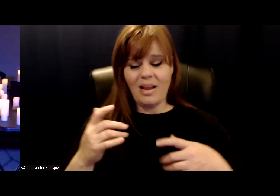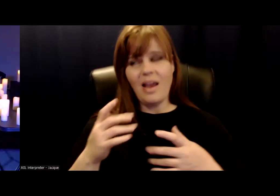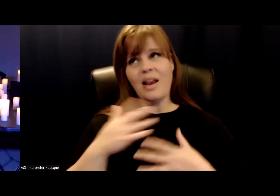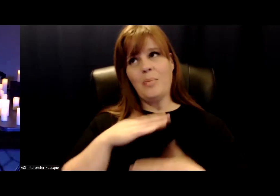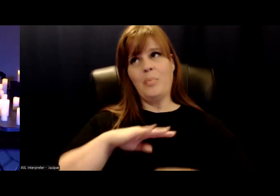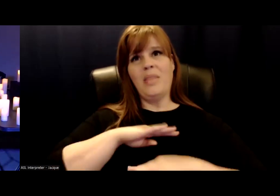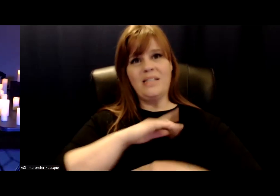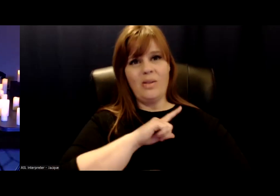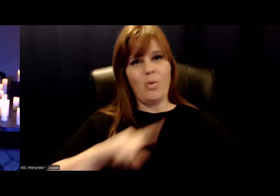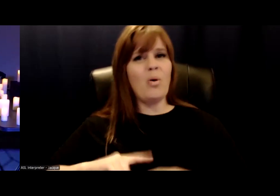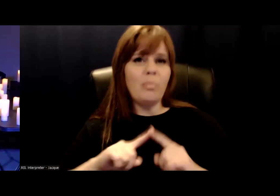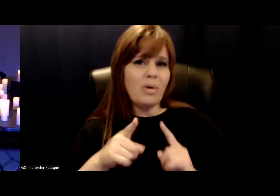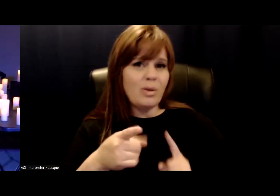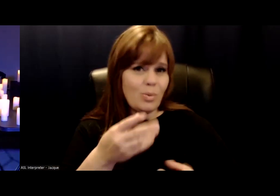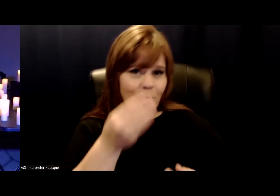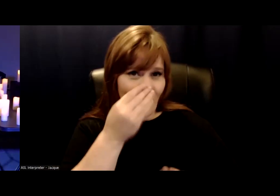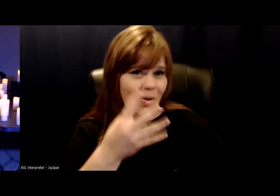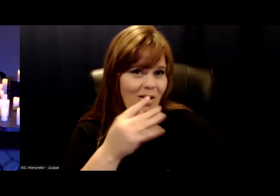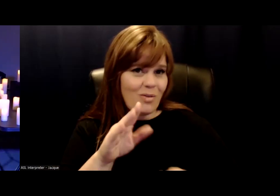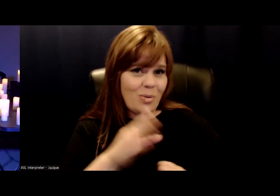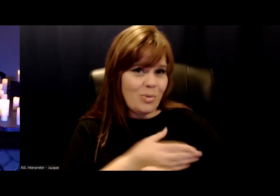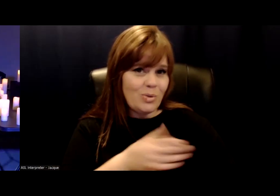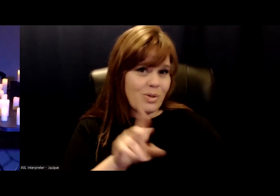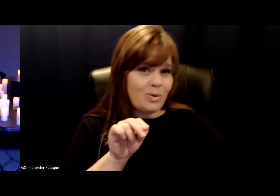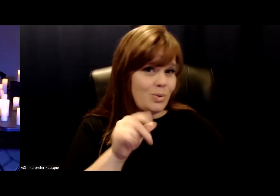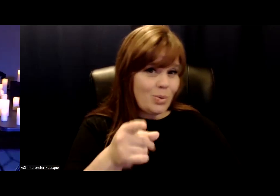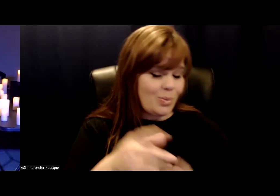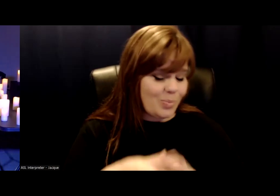music, do you?